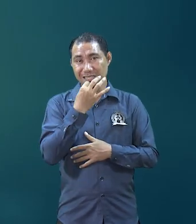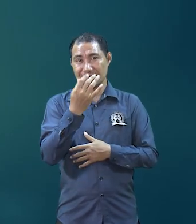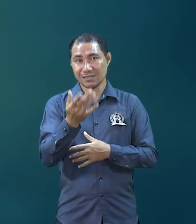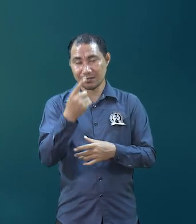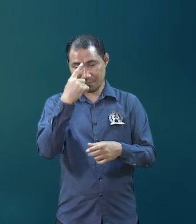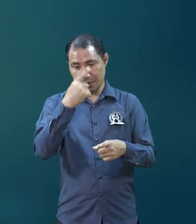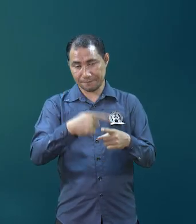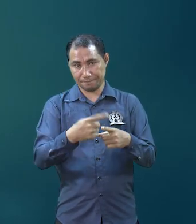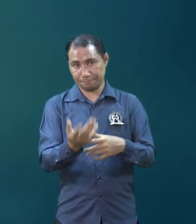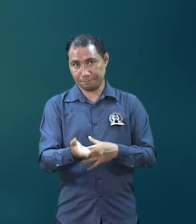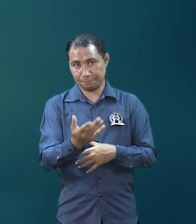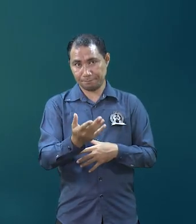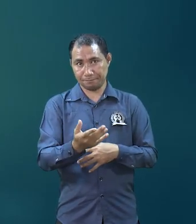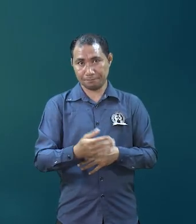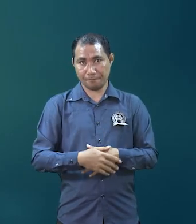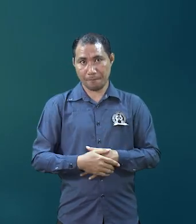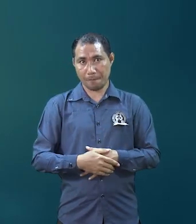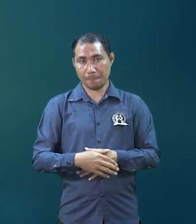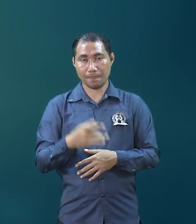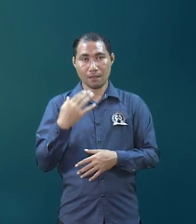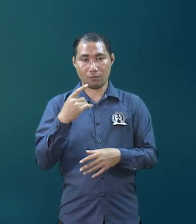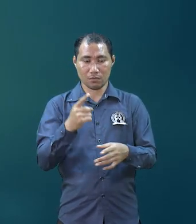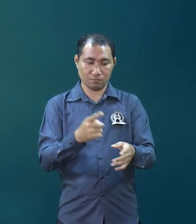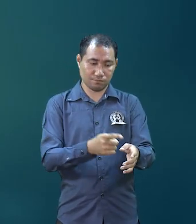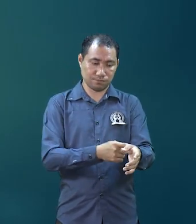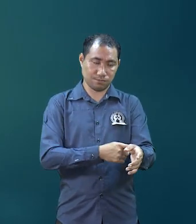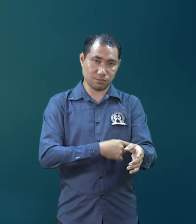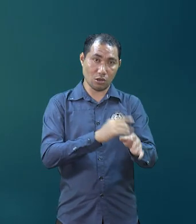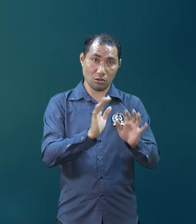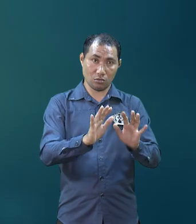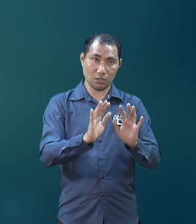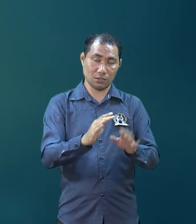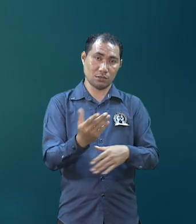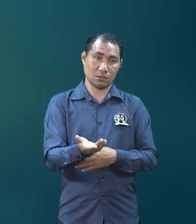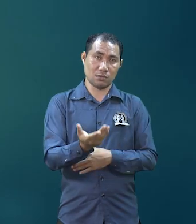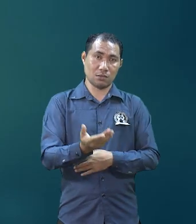The longer the wait, the greater the risk.